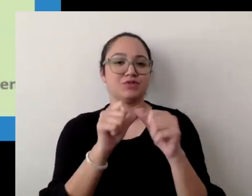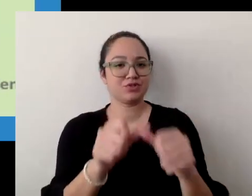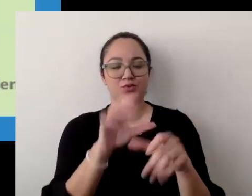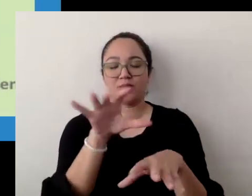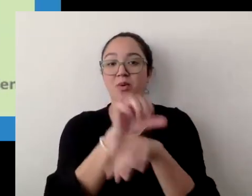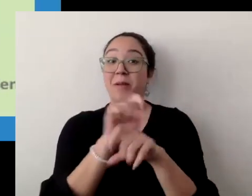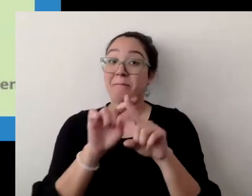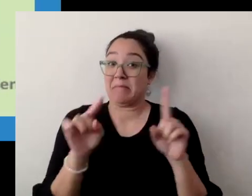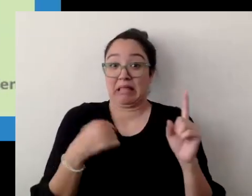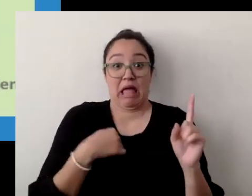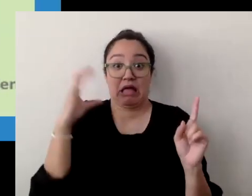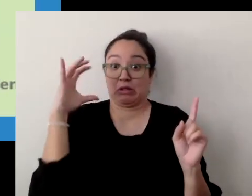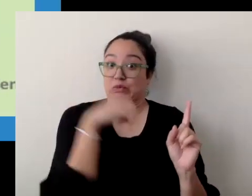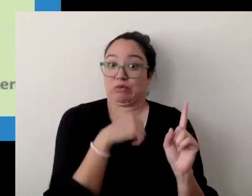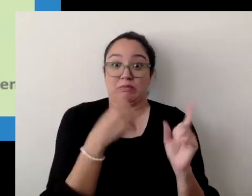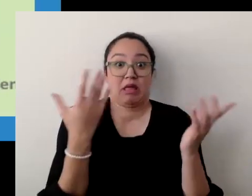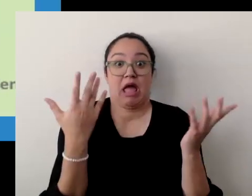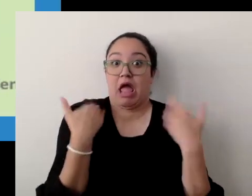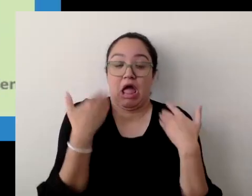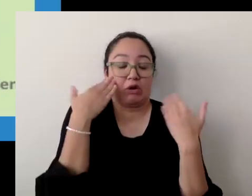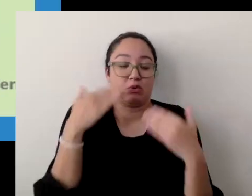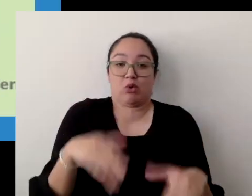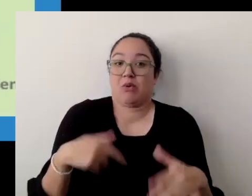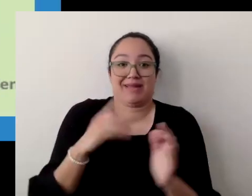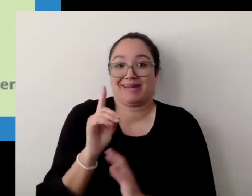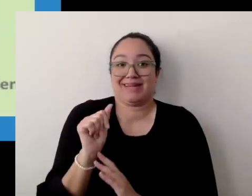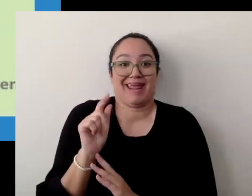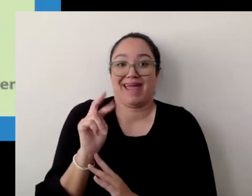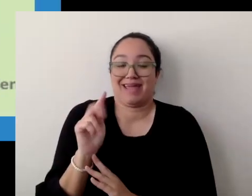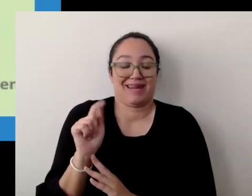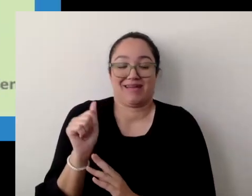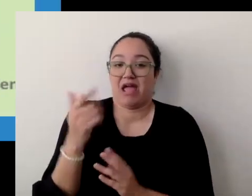that's just a guess. That's just a hypothesis. I have no data to back that up.